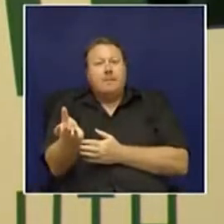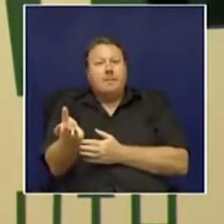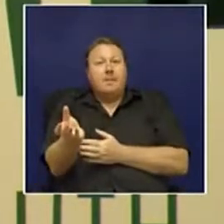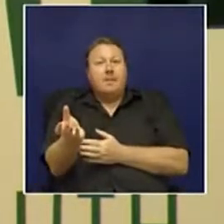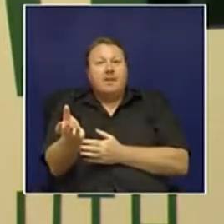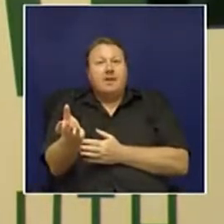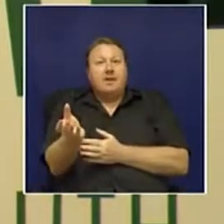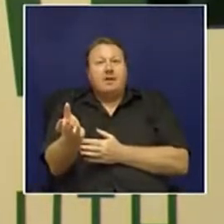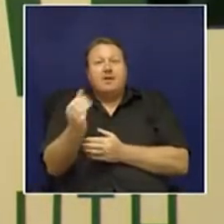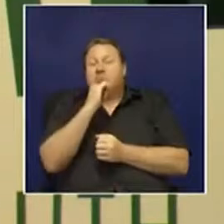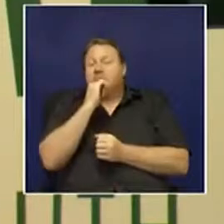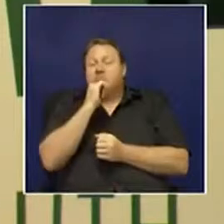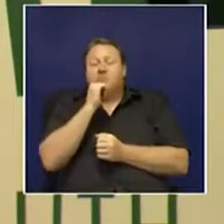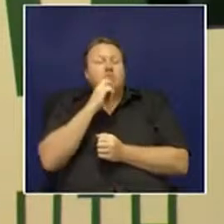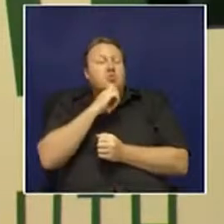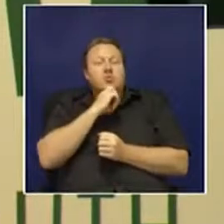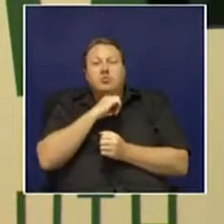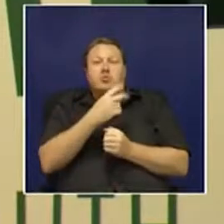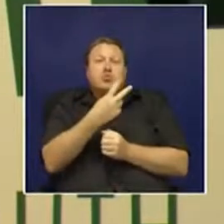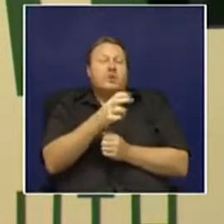not used the 2024 money.